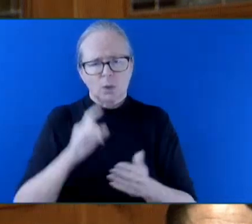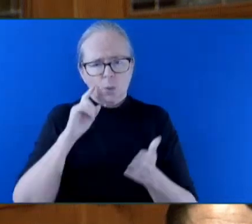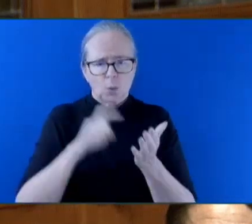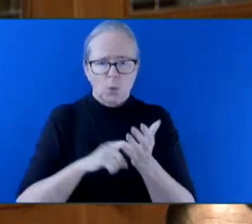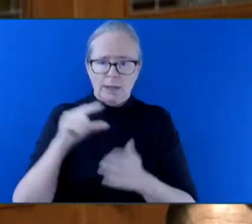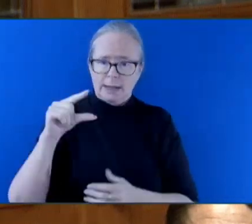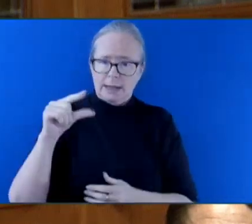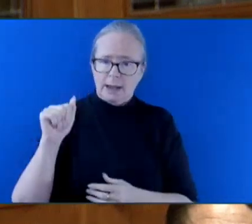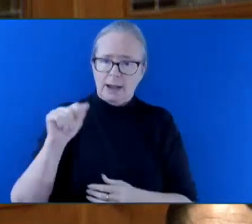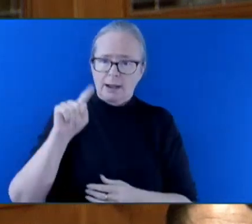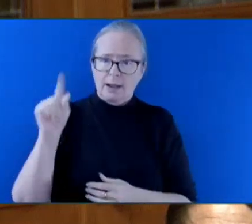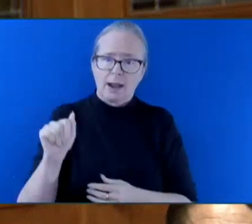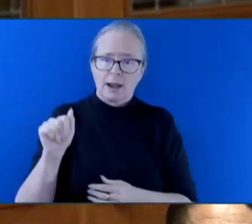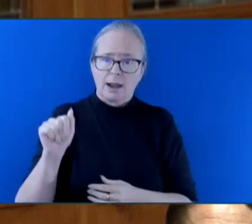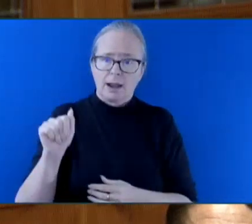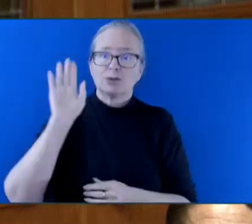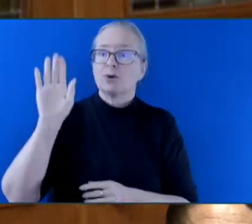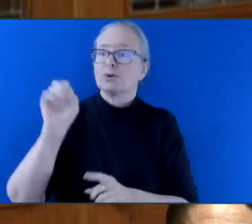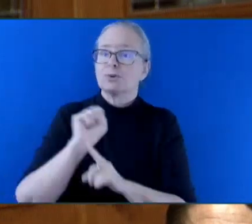Palestinian citizens.